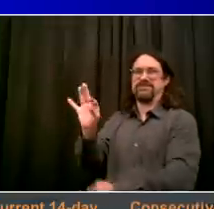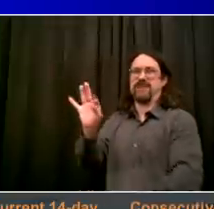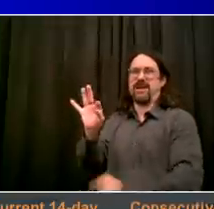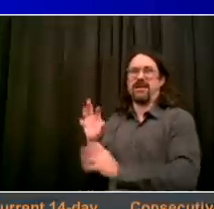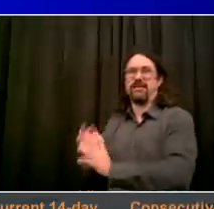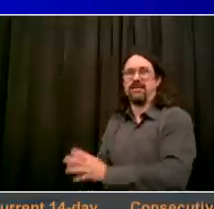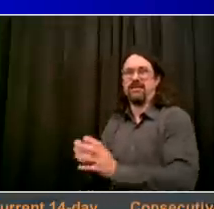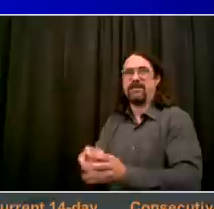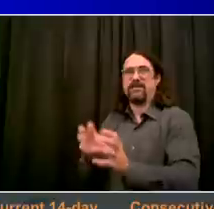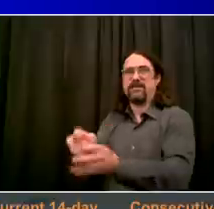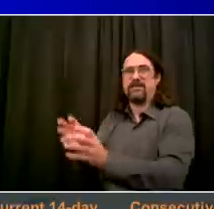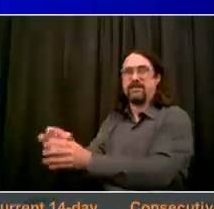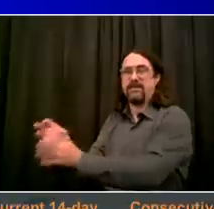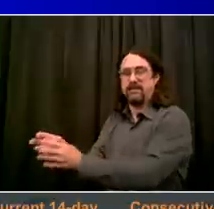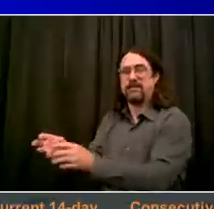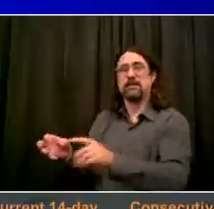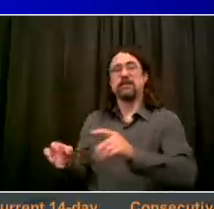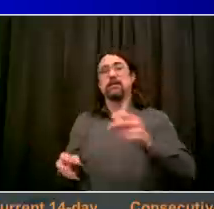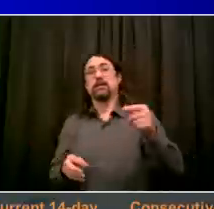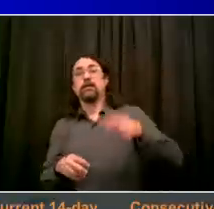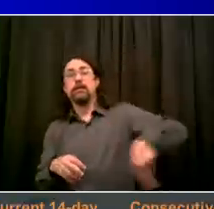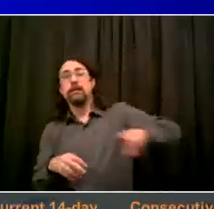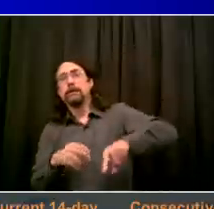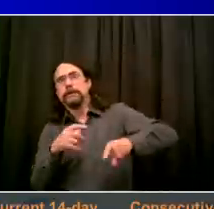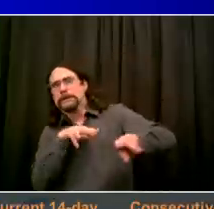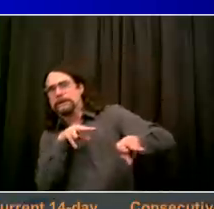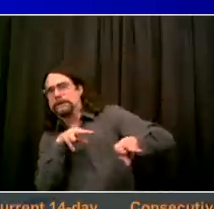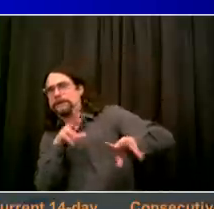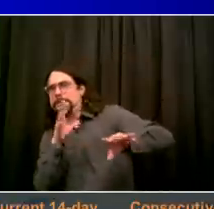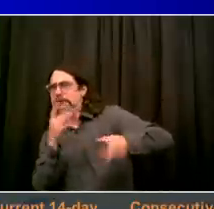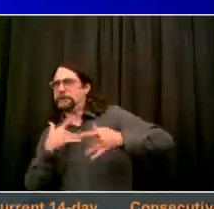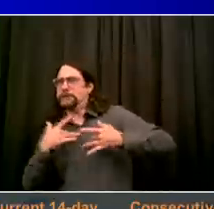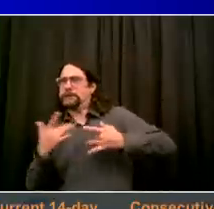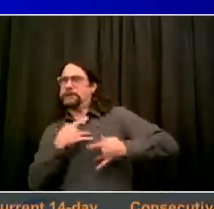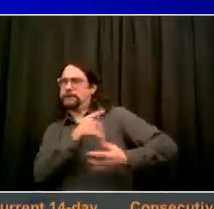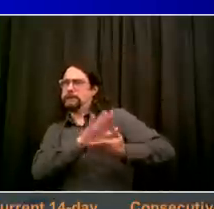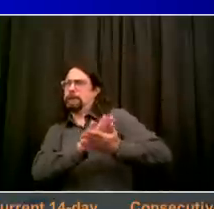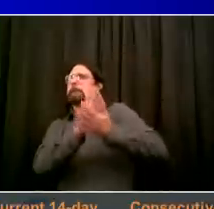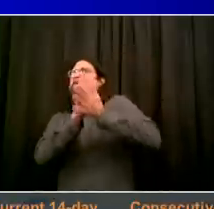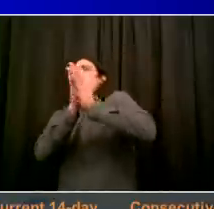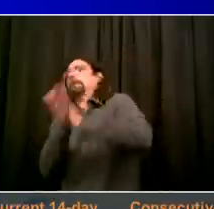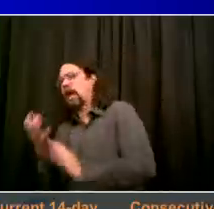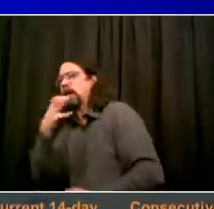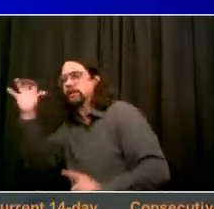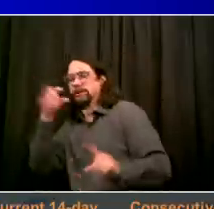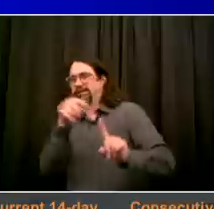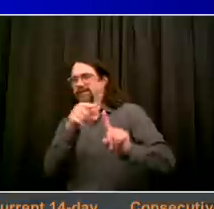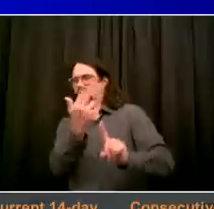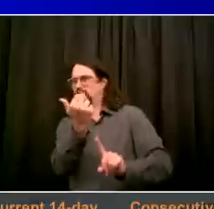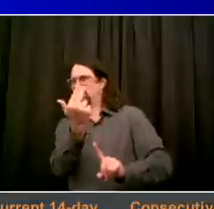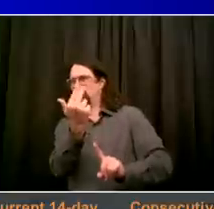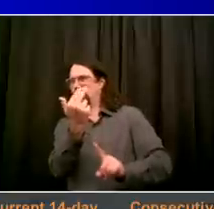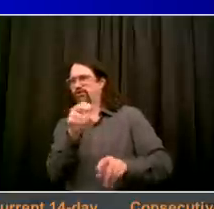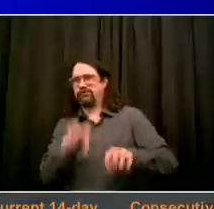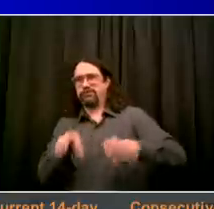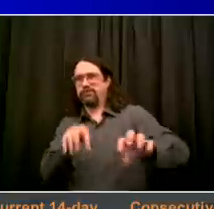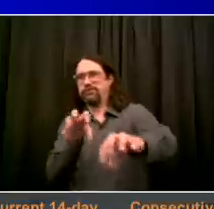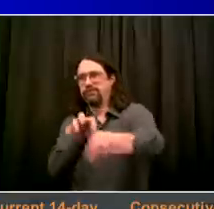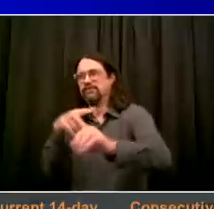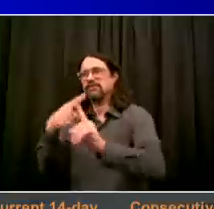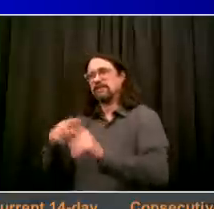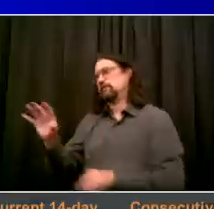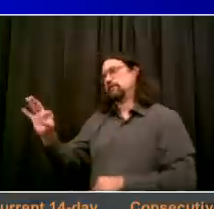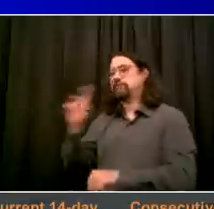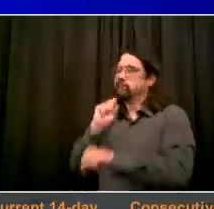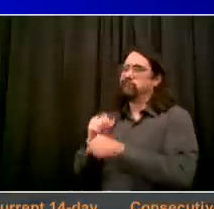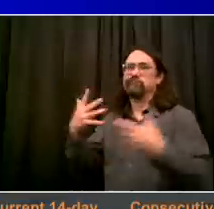we need the most action, the most restrictions, 13 that are being watched. And those 13 do not need to end